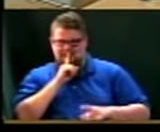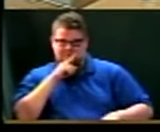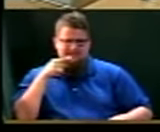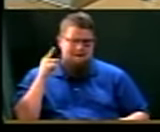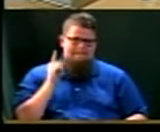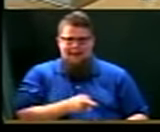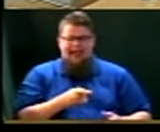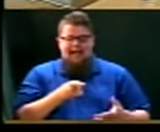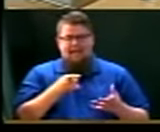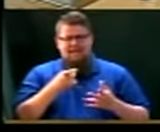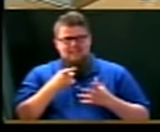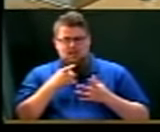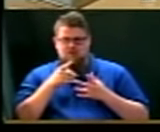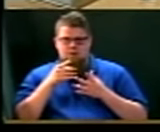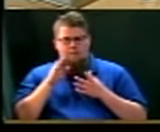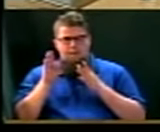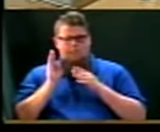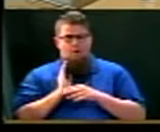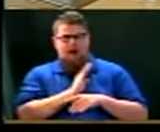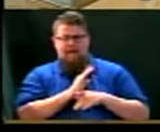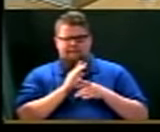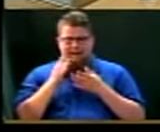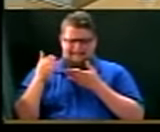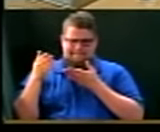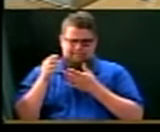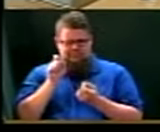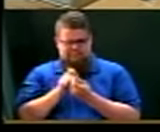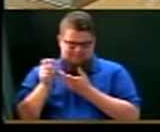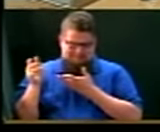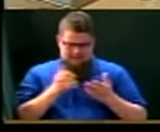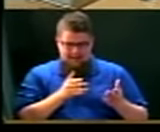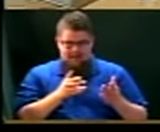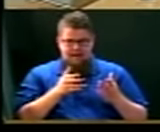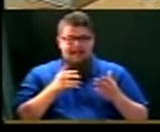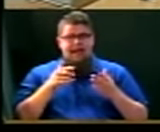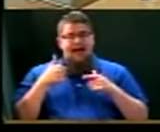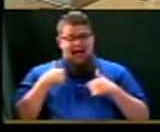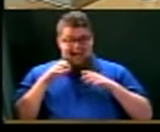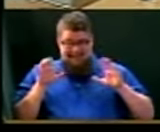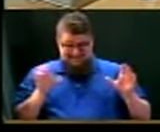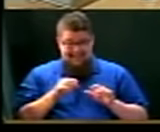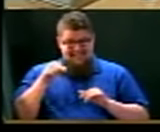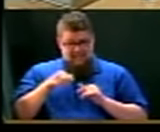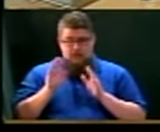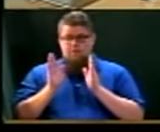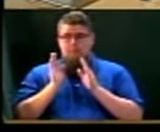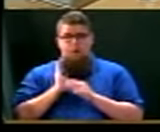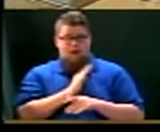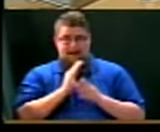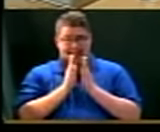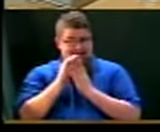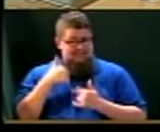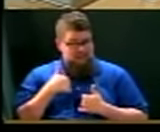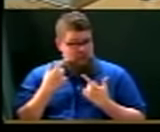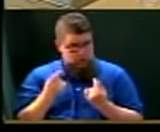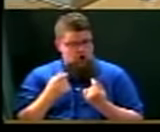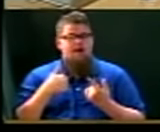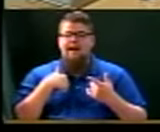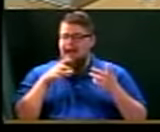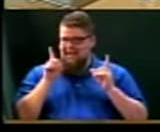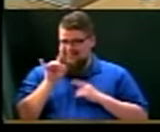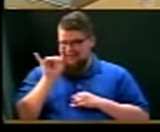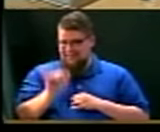board have a strategic plan. I did what this board asked me to do. This board asked me to put together a